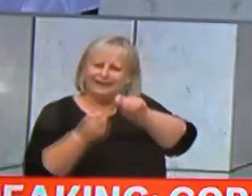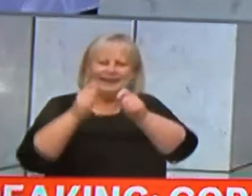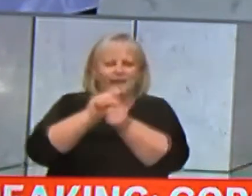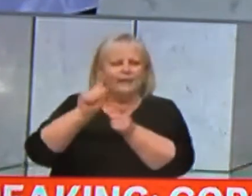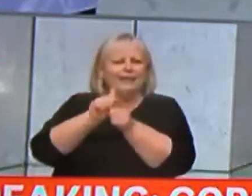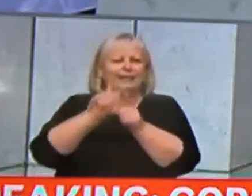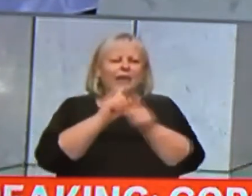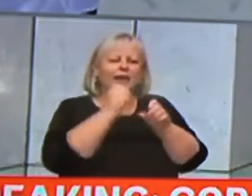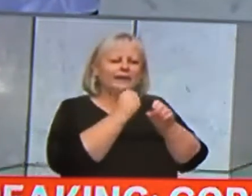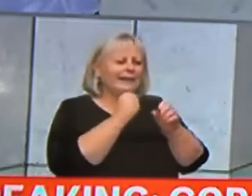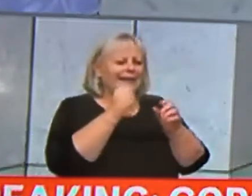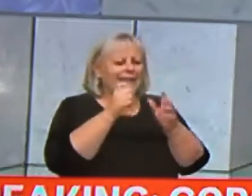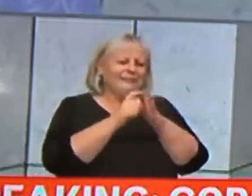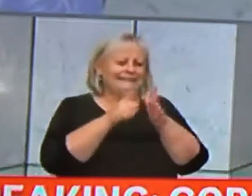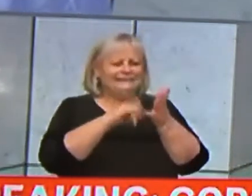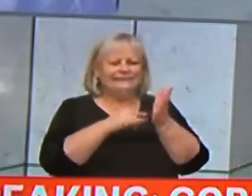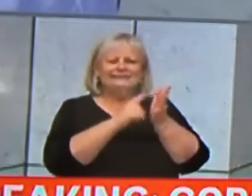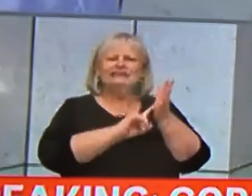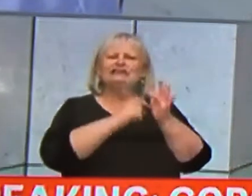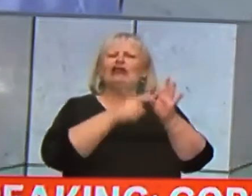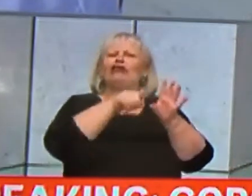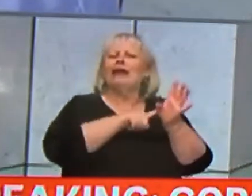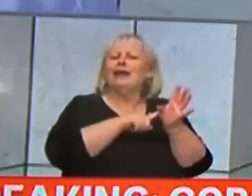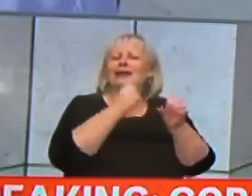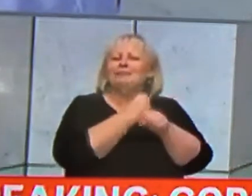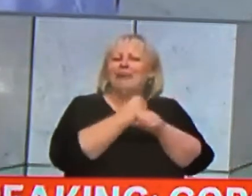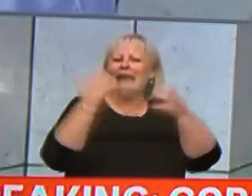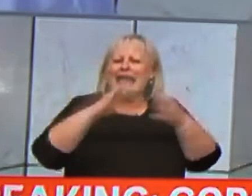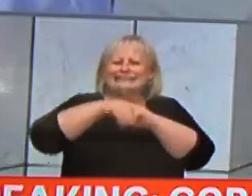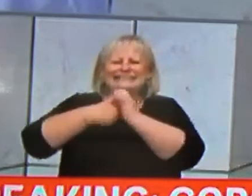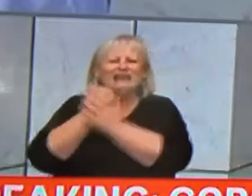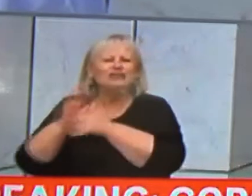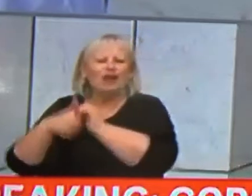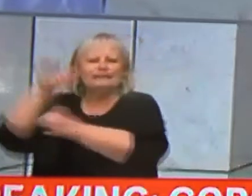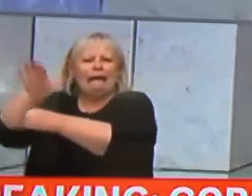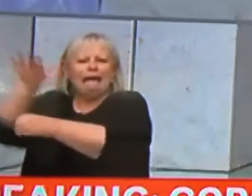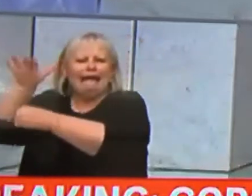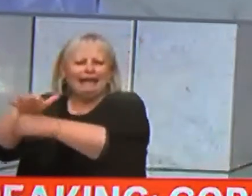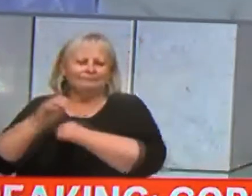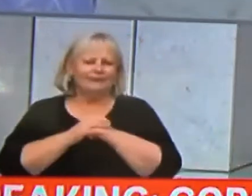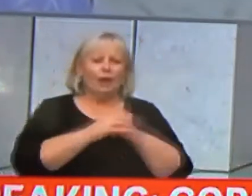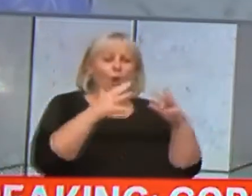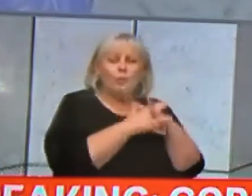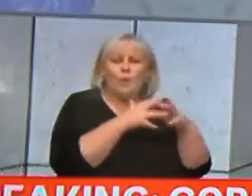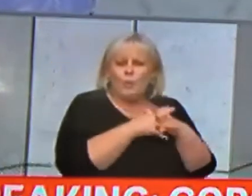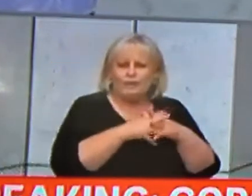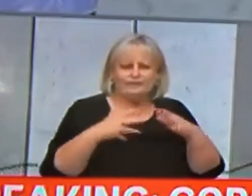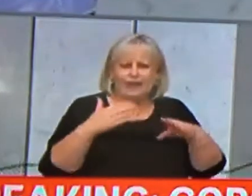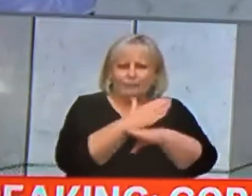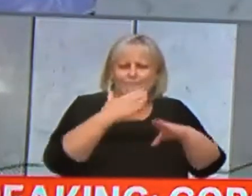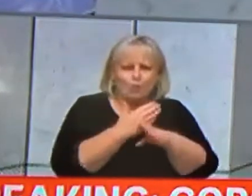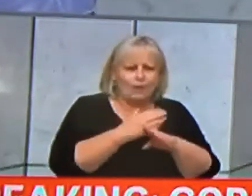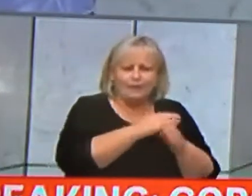hand sanitizer. Large companies like Woolworths are completely changing how they do things and employing more